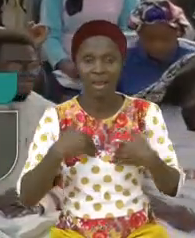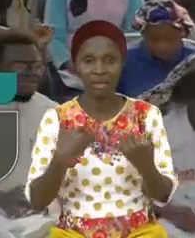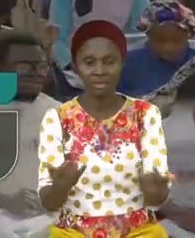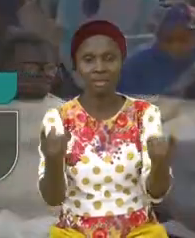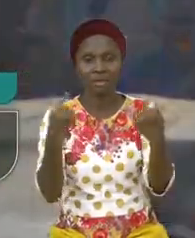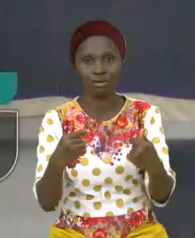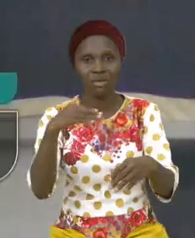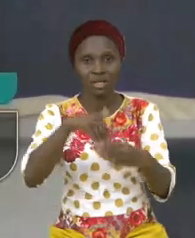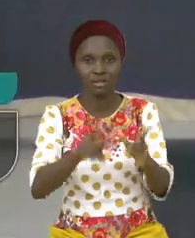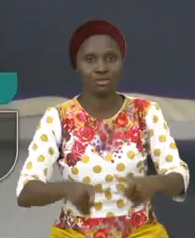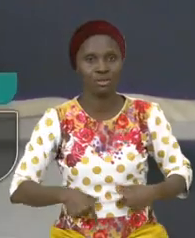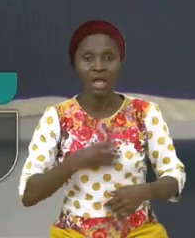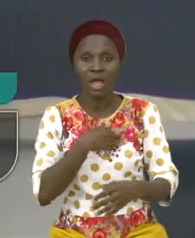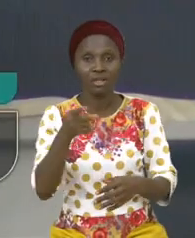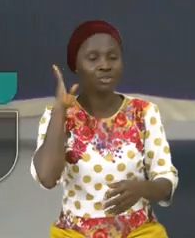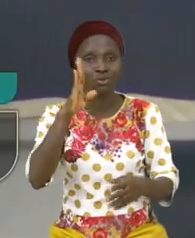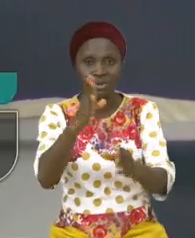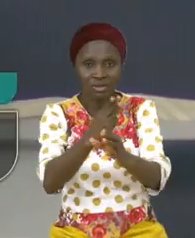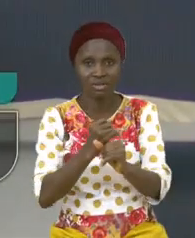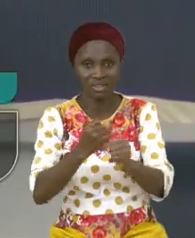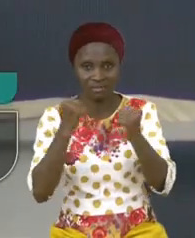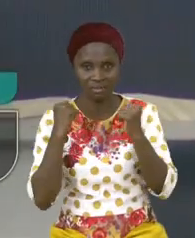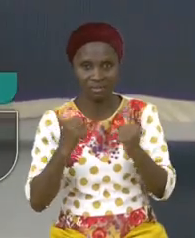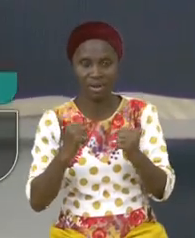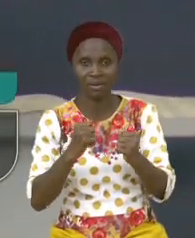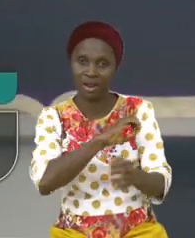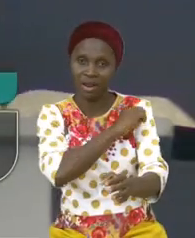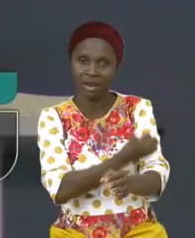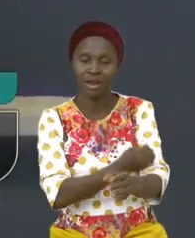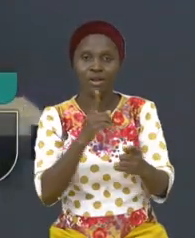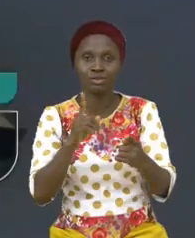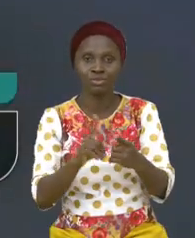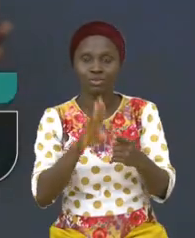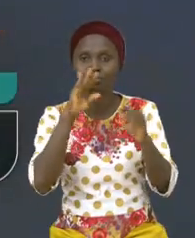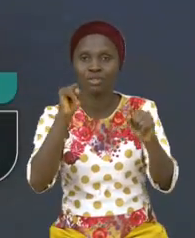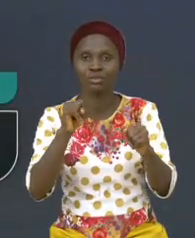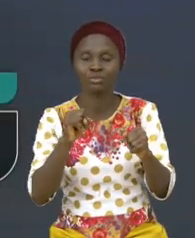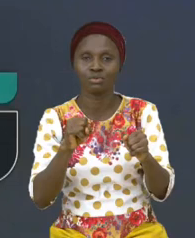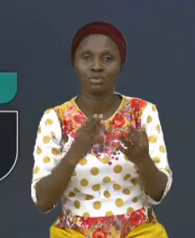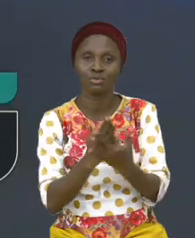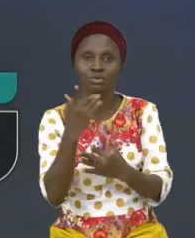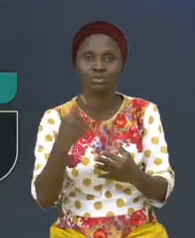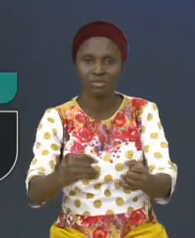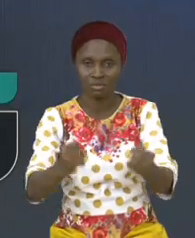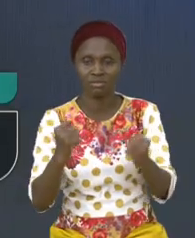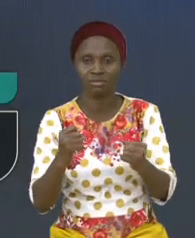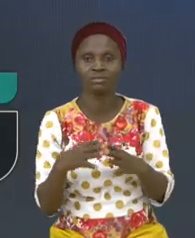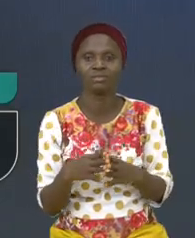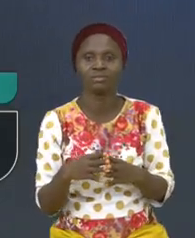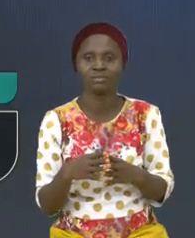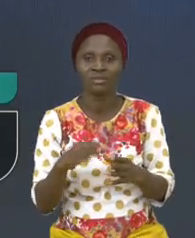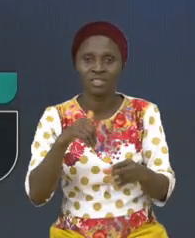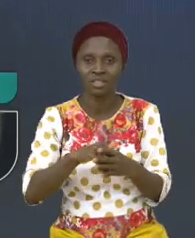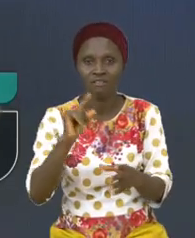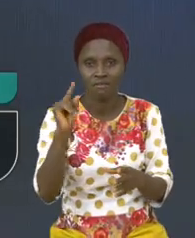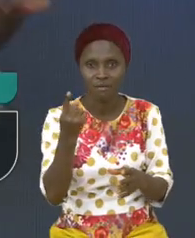be energized and enabled through empowerment. Look at 1 Timothy chapter 1. I'm